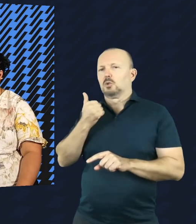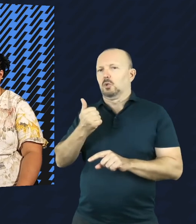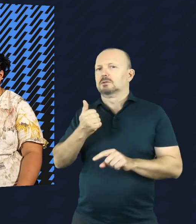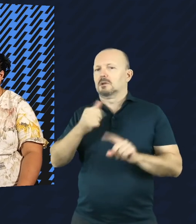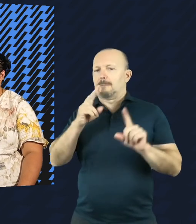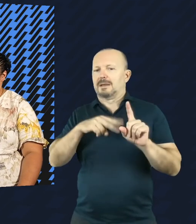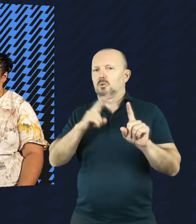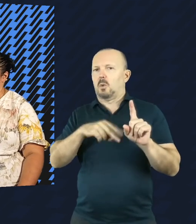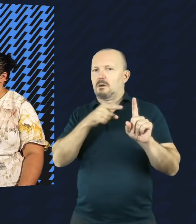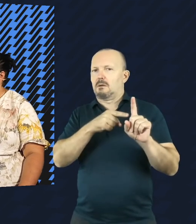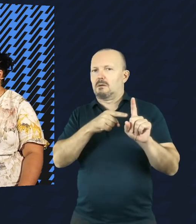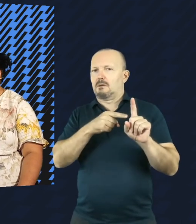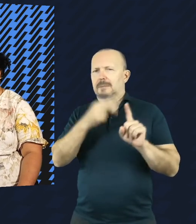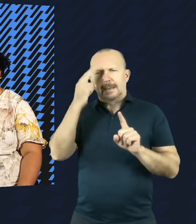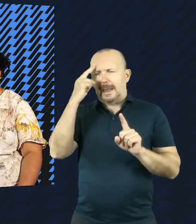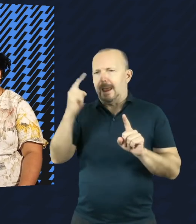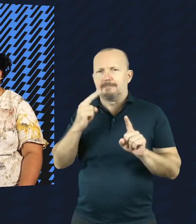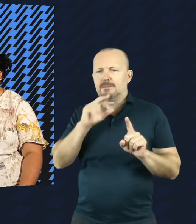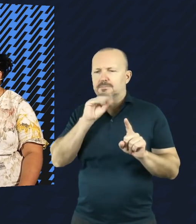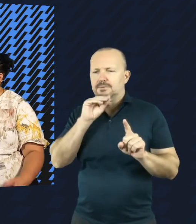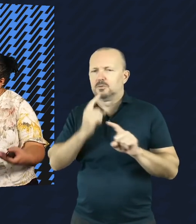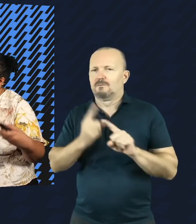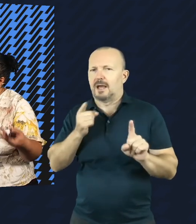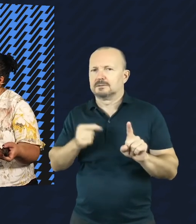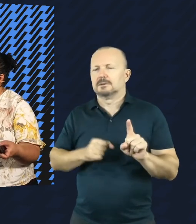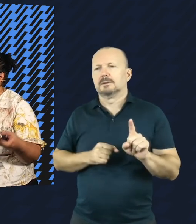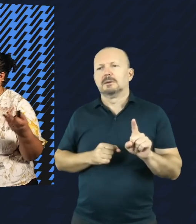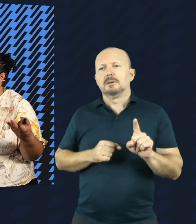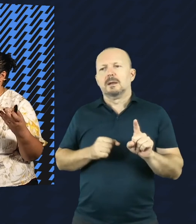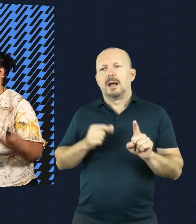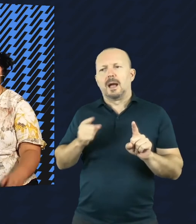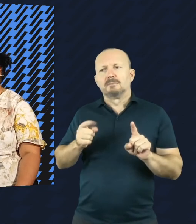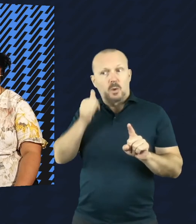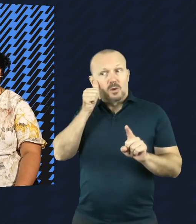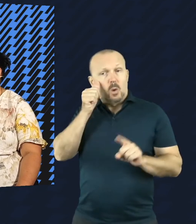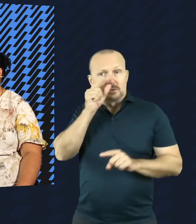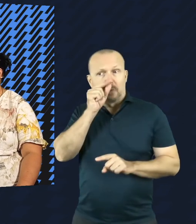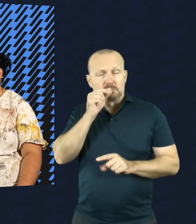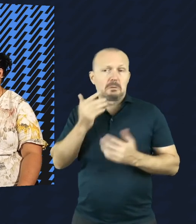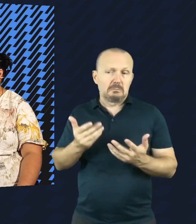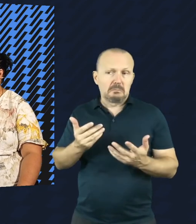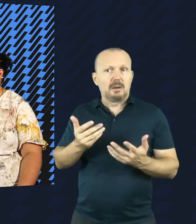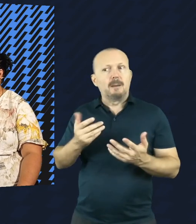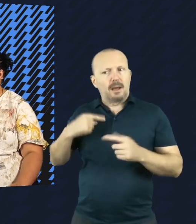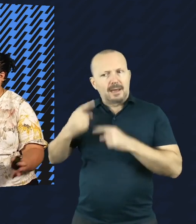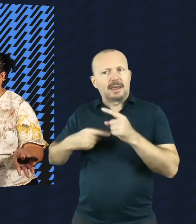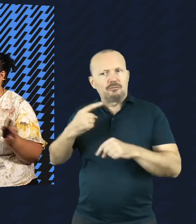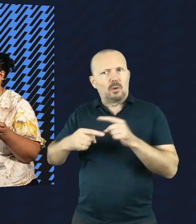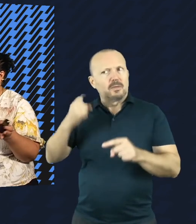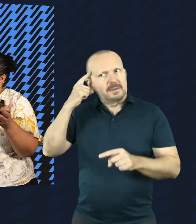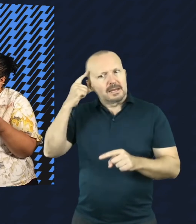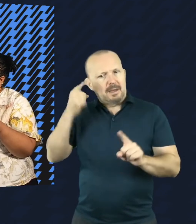yeah, I know it's possible. And, yeah, I continue on thinking about her and how strong she was.